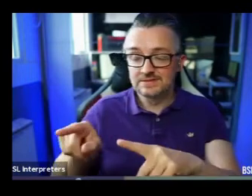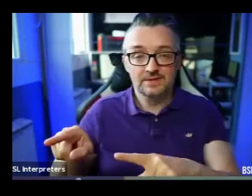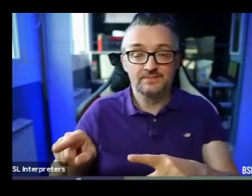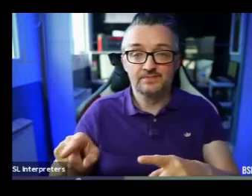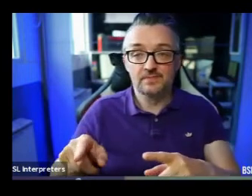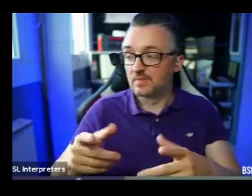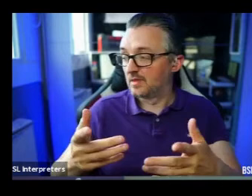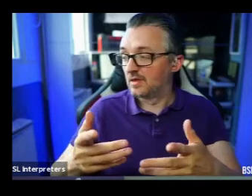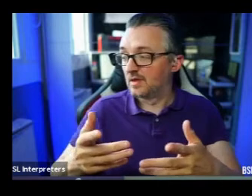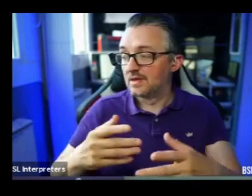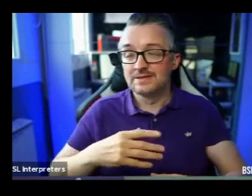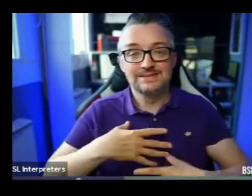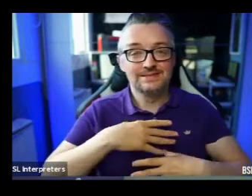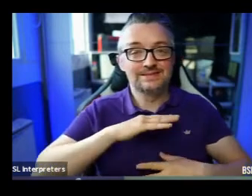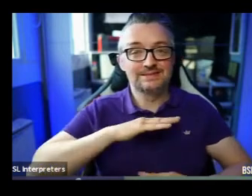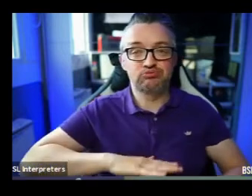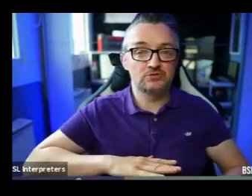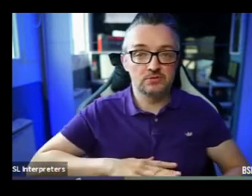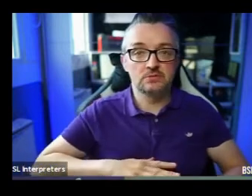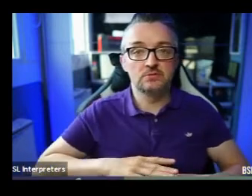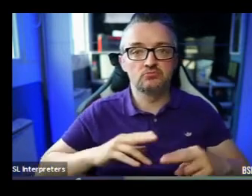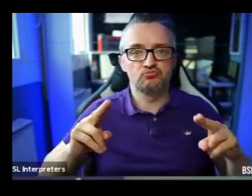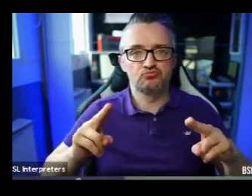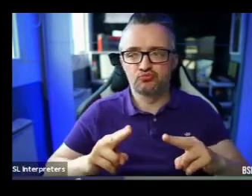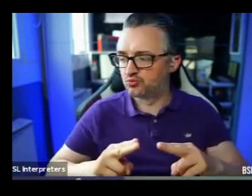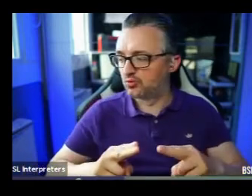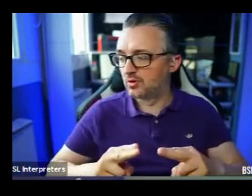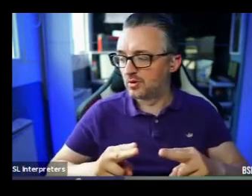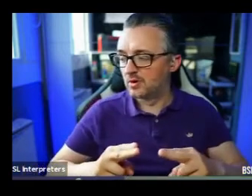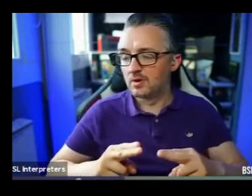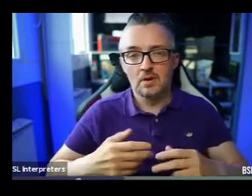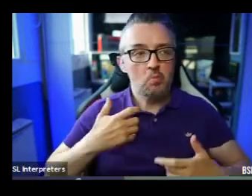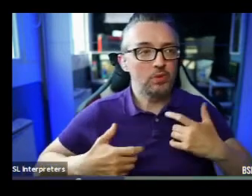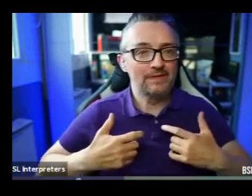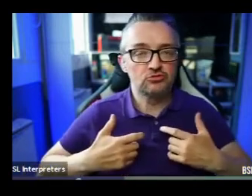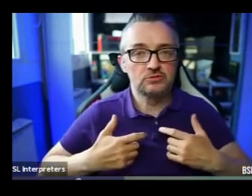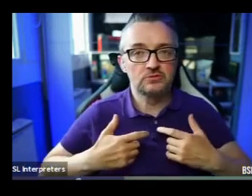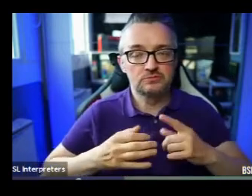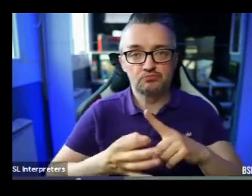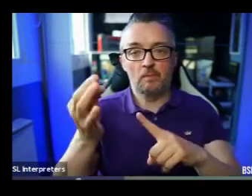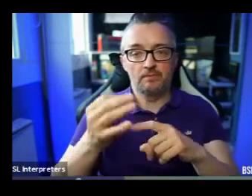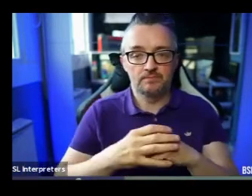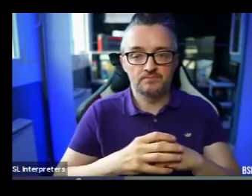think those are so important as we're thinking about the isolation that people are suffering in COVID.